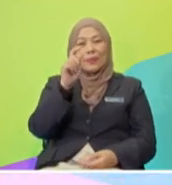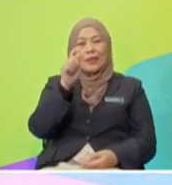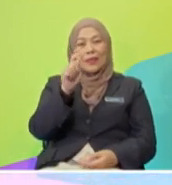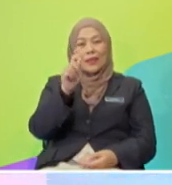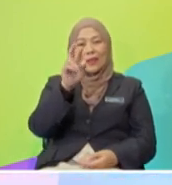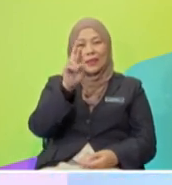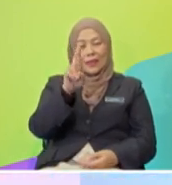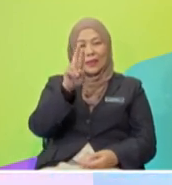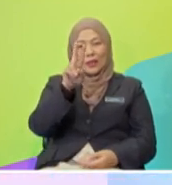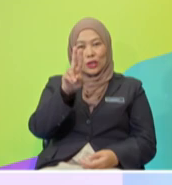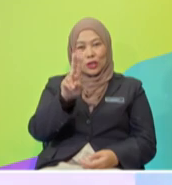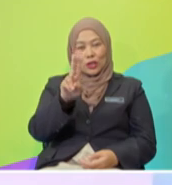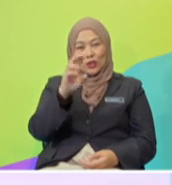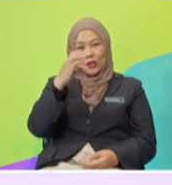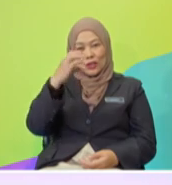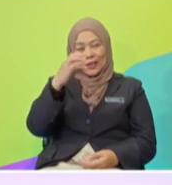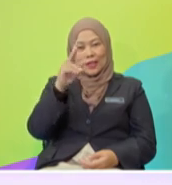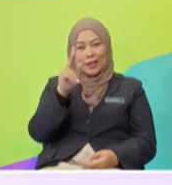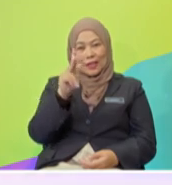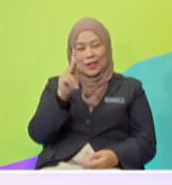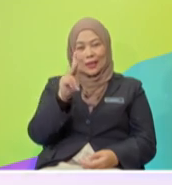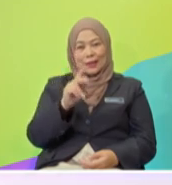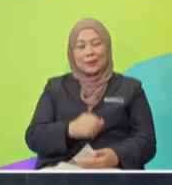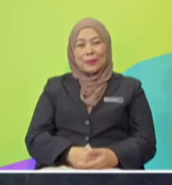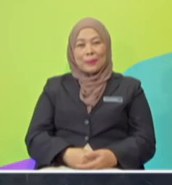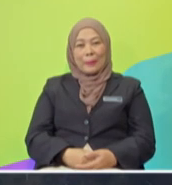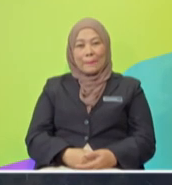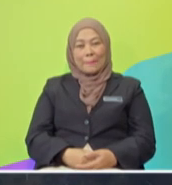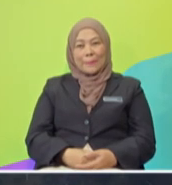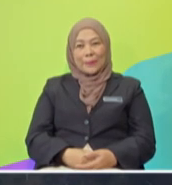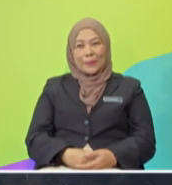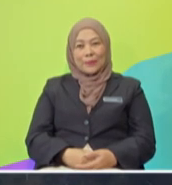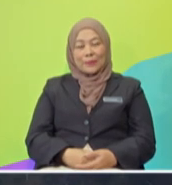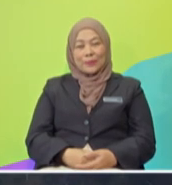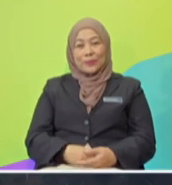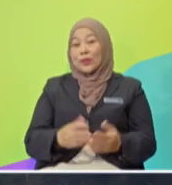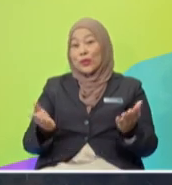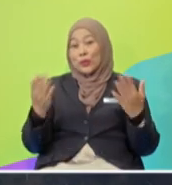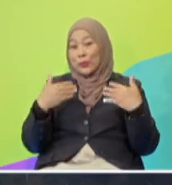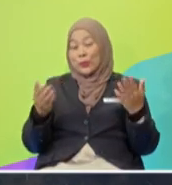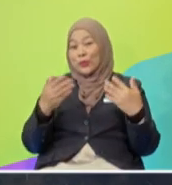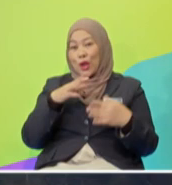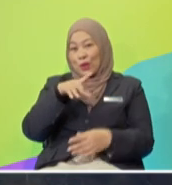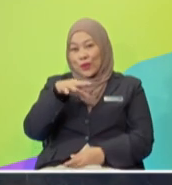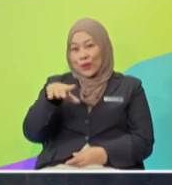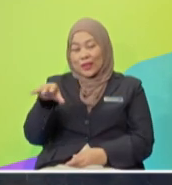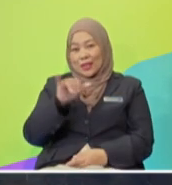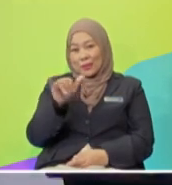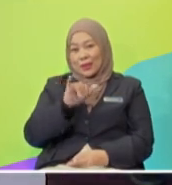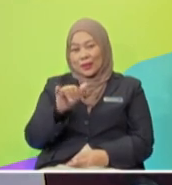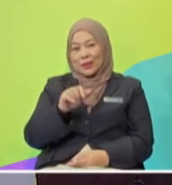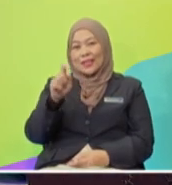T-R-U-C-K. Truck. Okay, it's your turn. Okay, let's spell it together, friends. Truck.